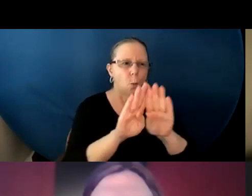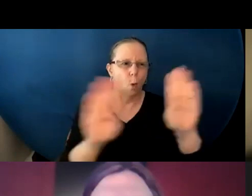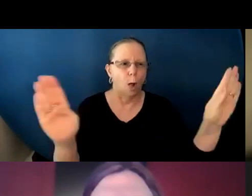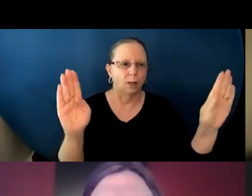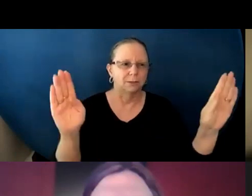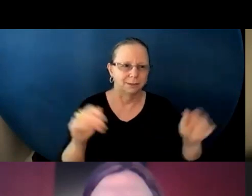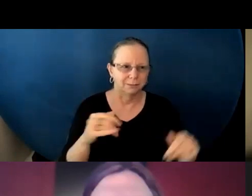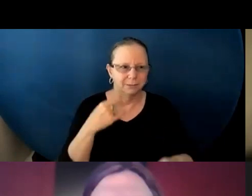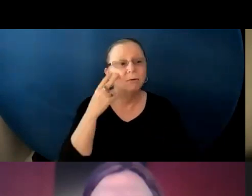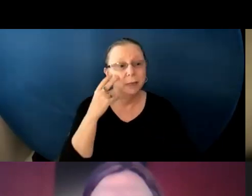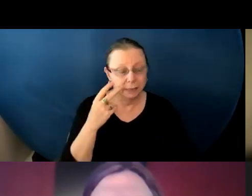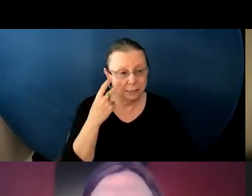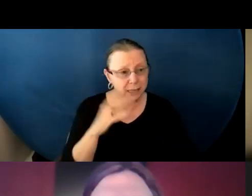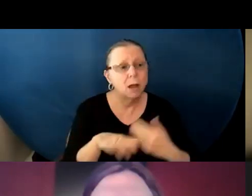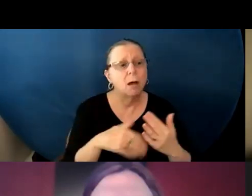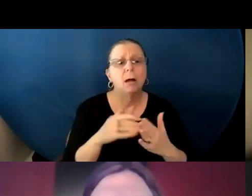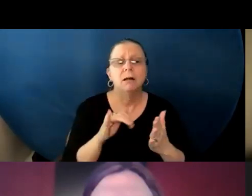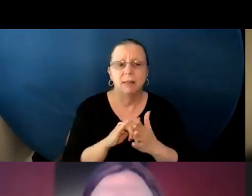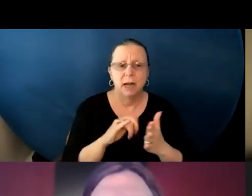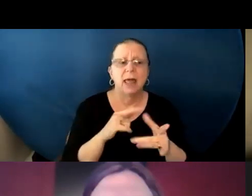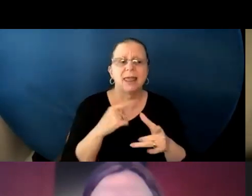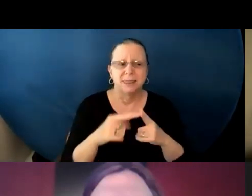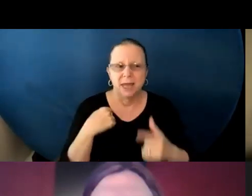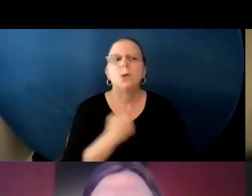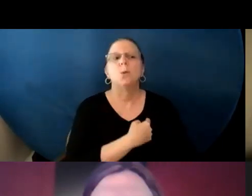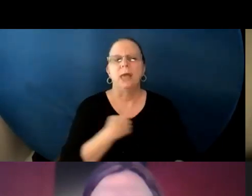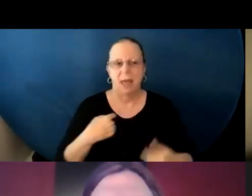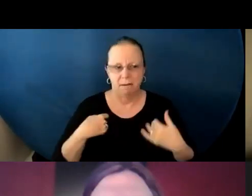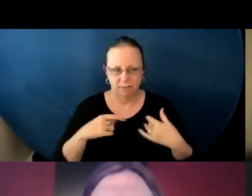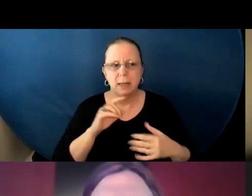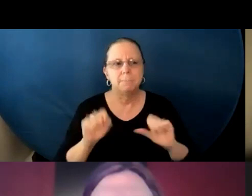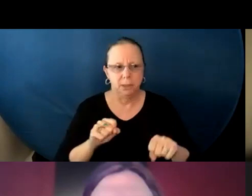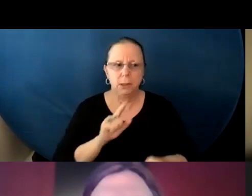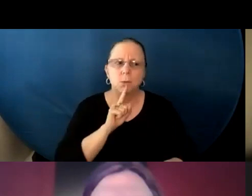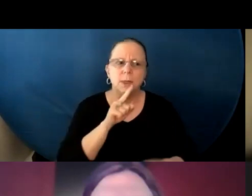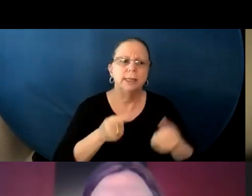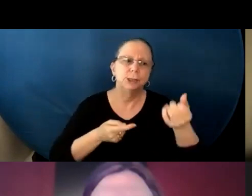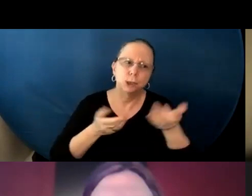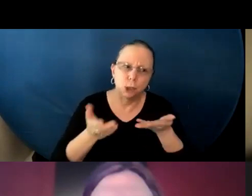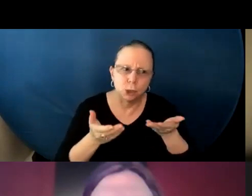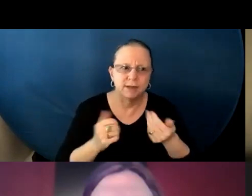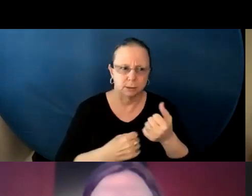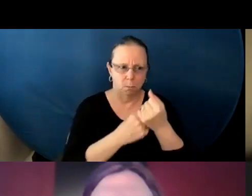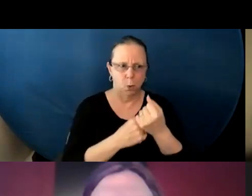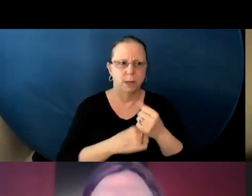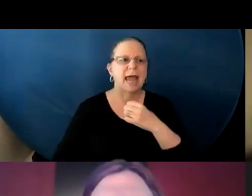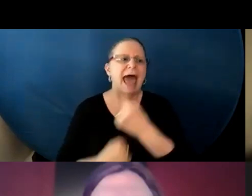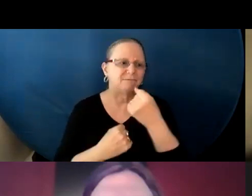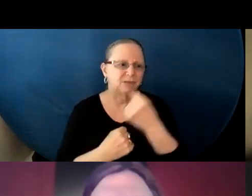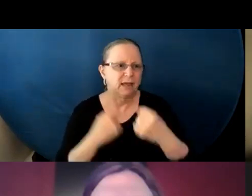then we have the ability to really serve and support young people as they advocate for their greatest lives and their